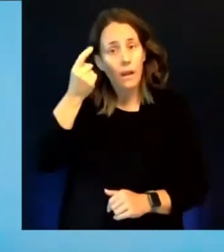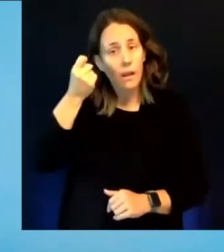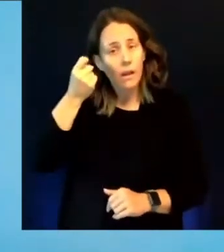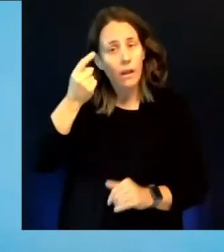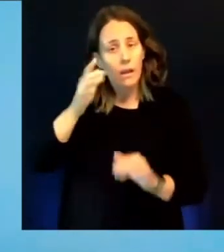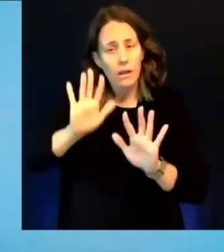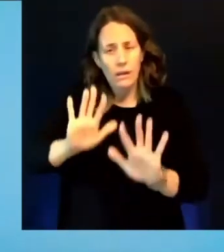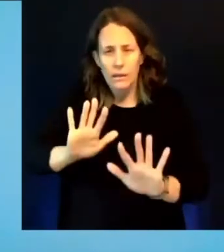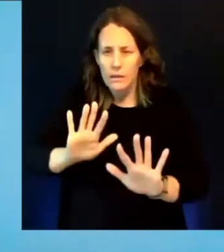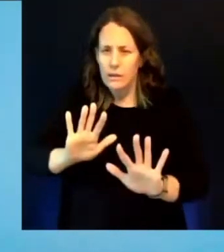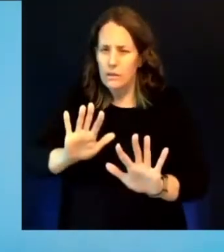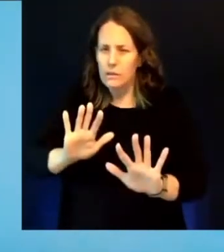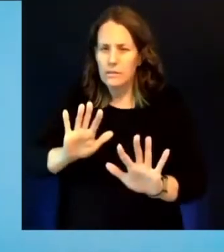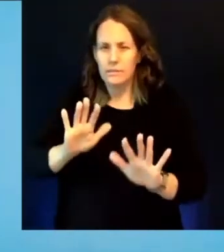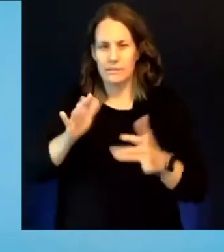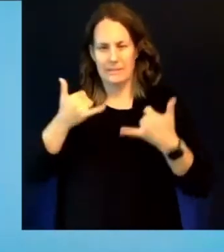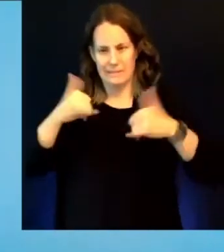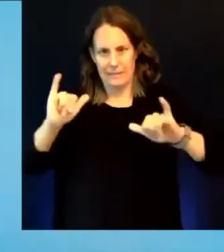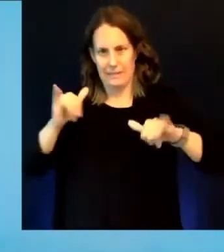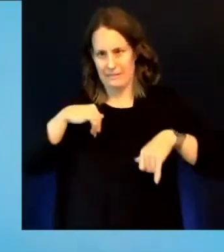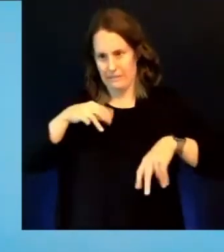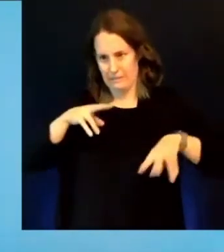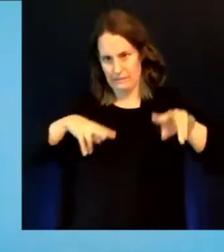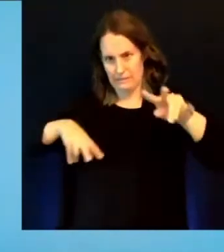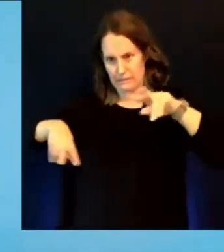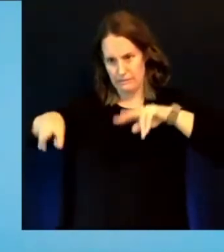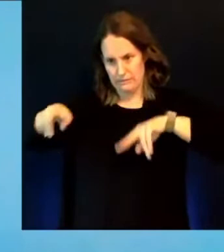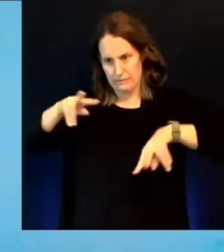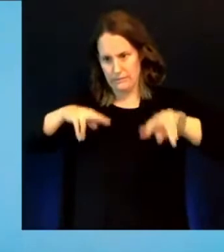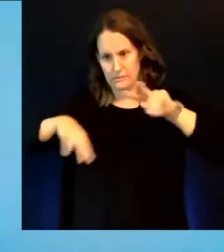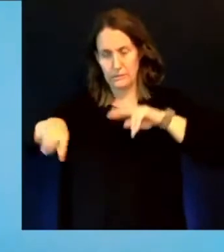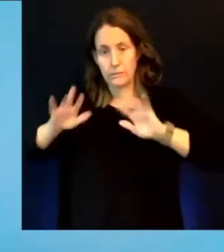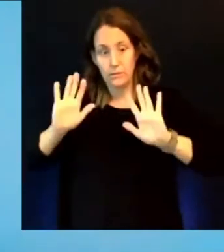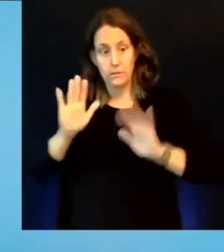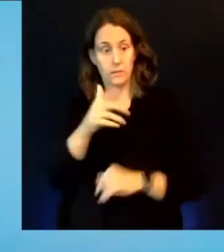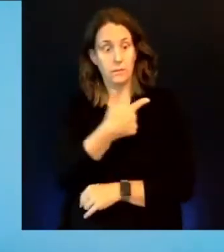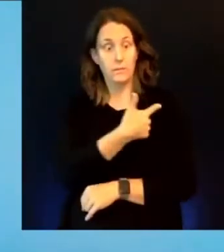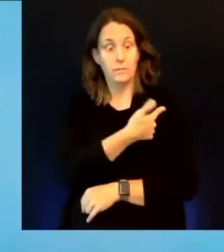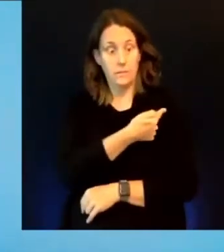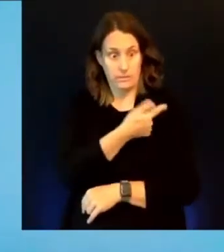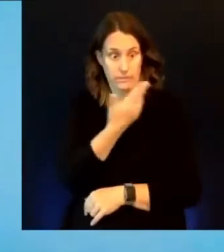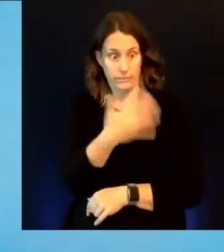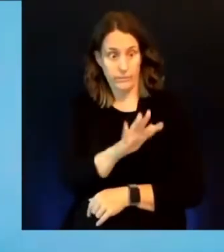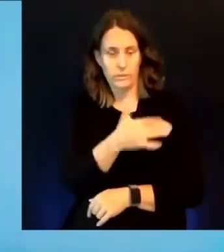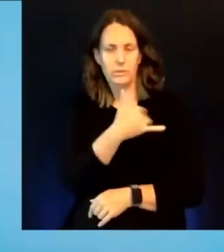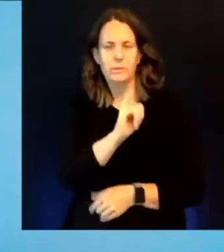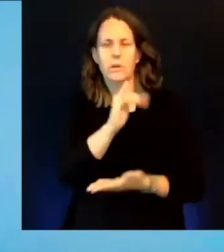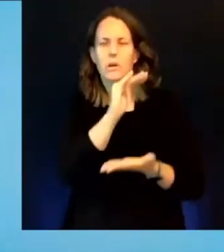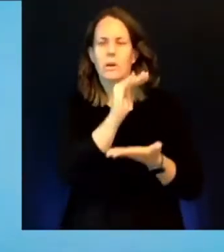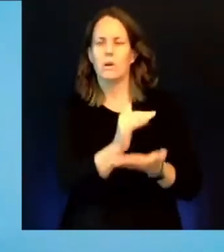of hospitalizations, and much lower rates of deaths among those who are fully vaccinated here.